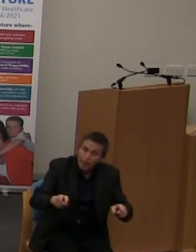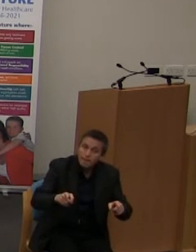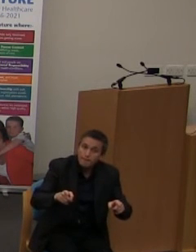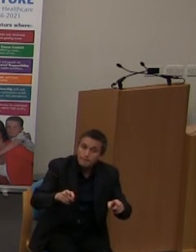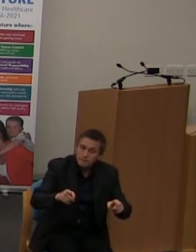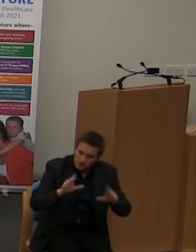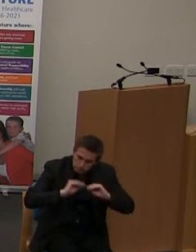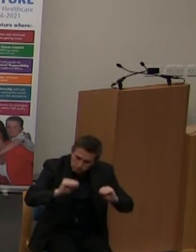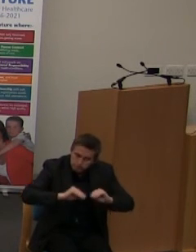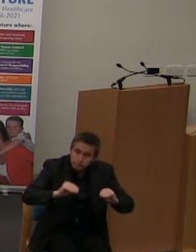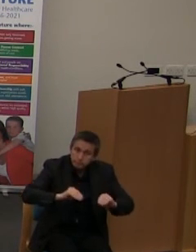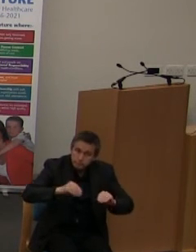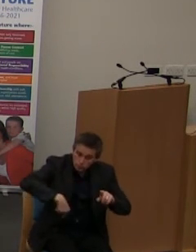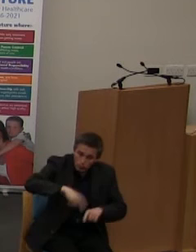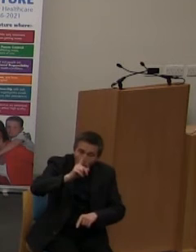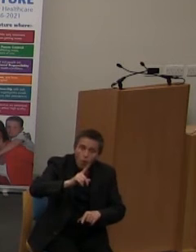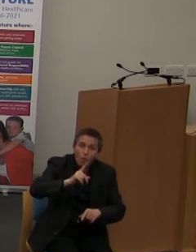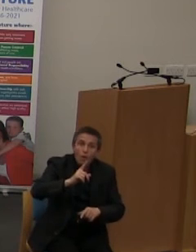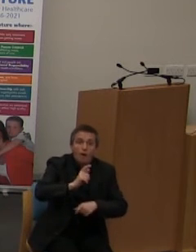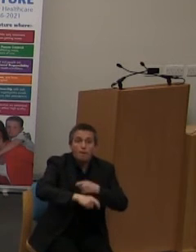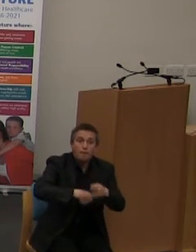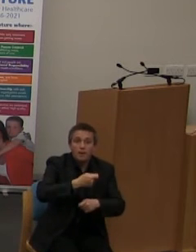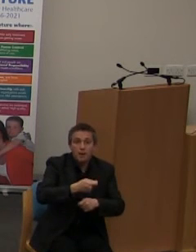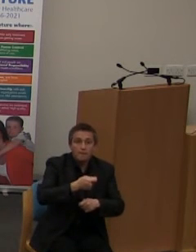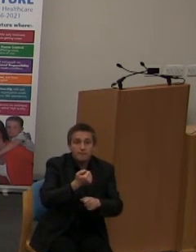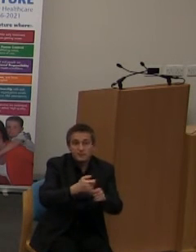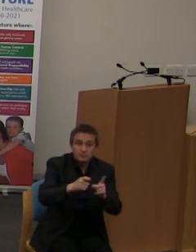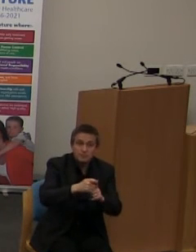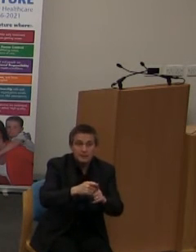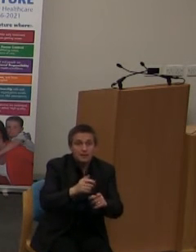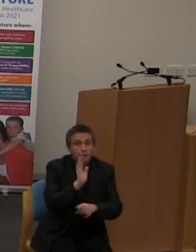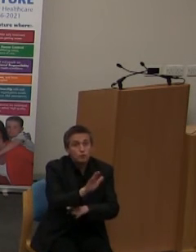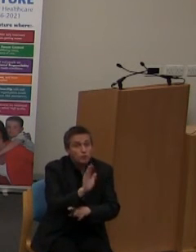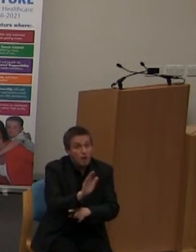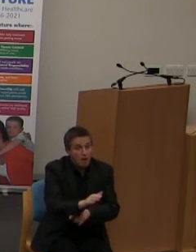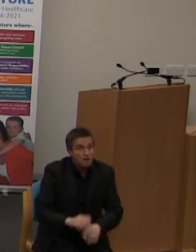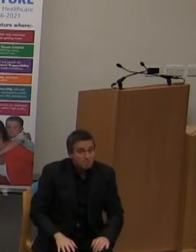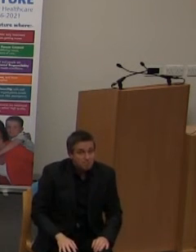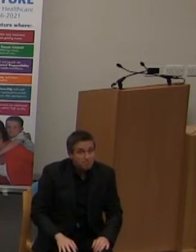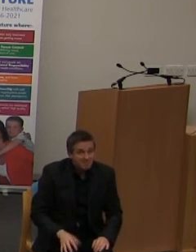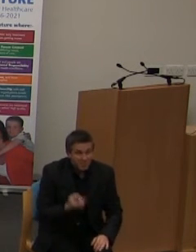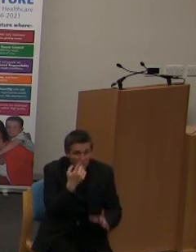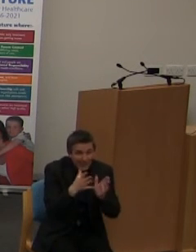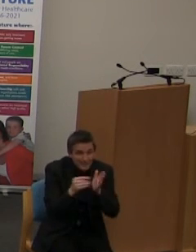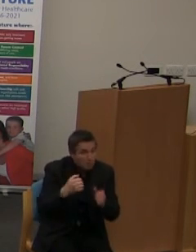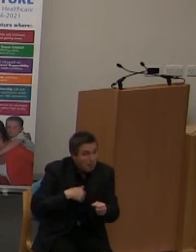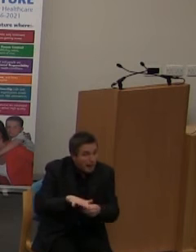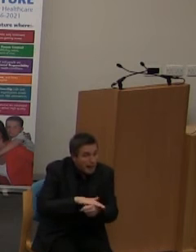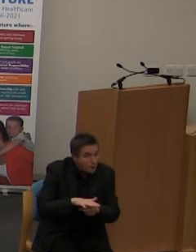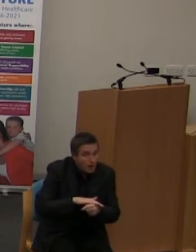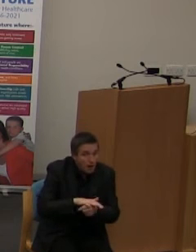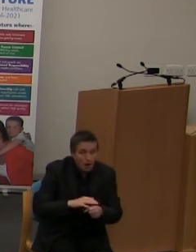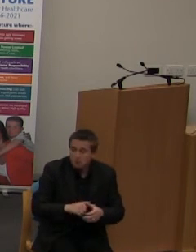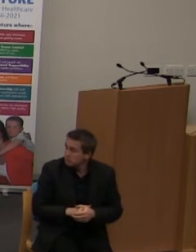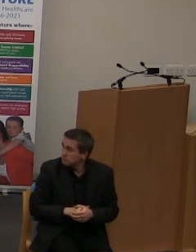to try and ensure that they can maybe find ways to entice them to come back and be a general practitioner. And that's just a very, very small example, but it's